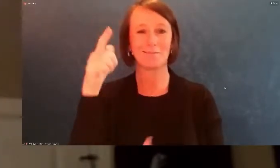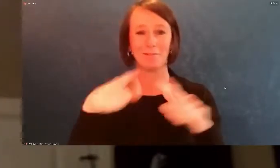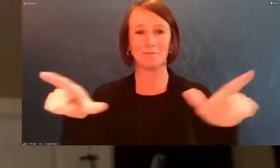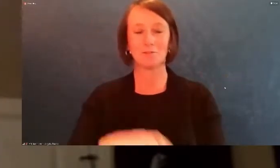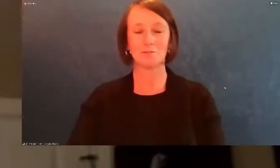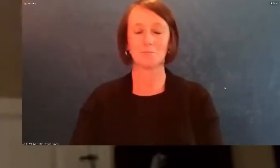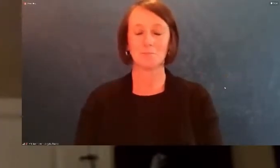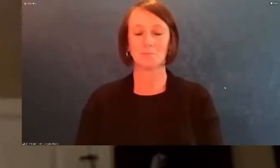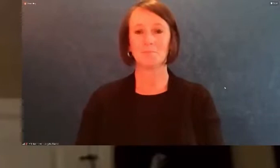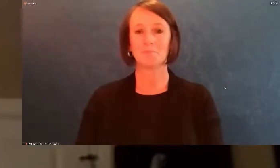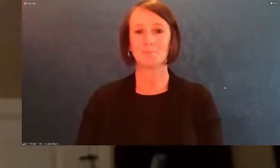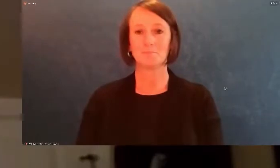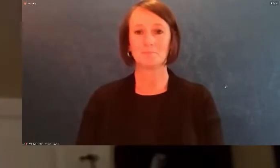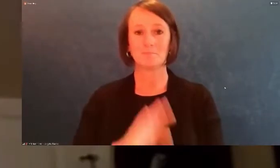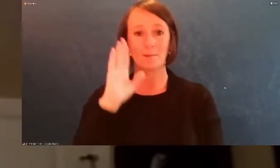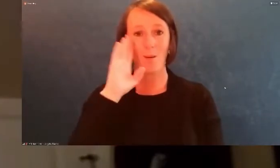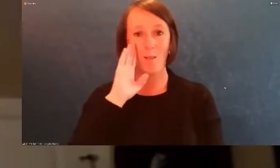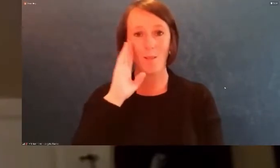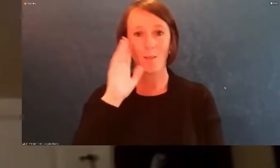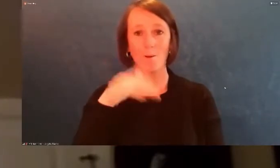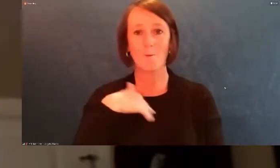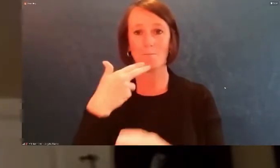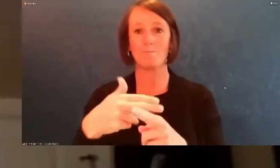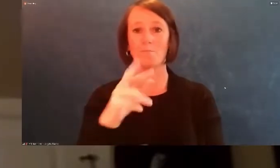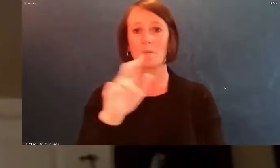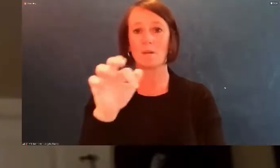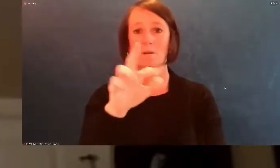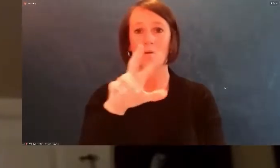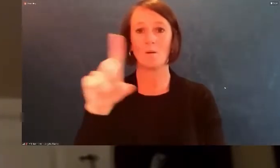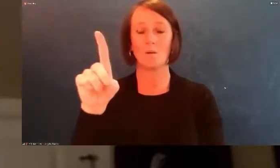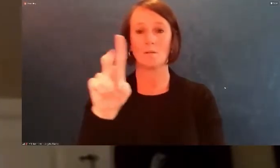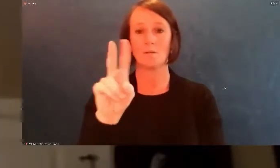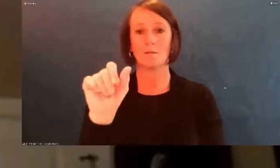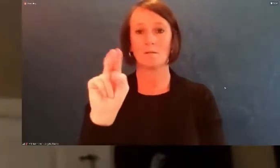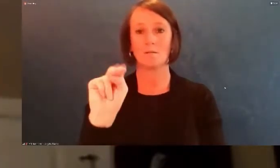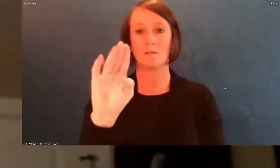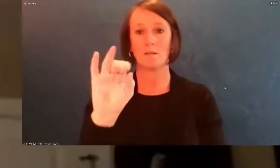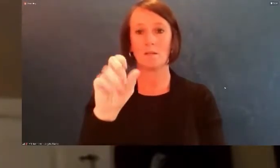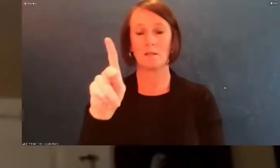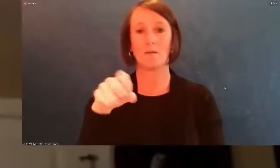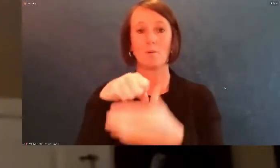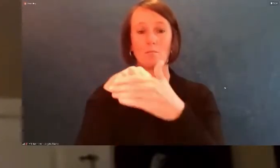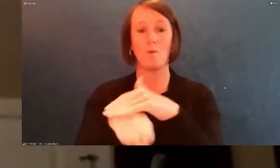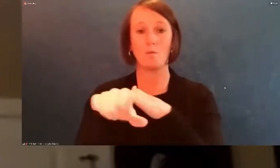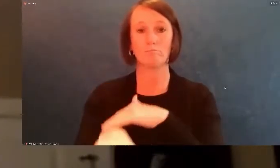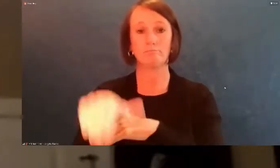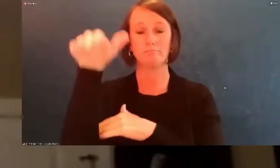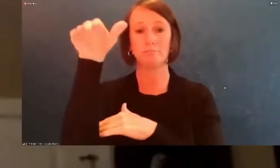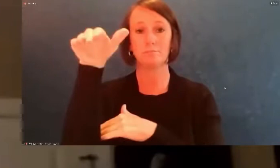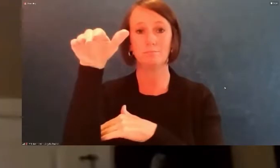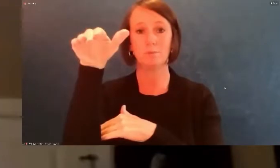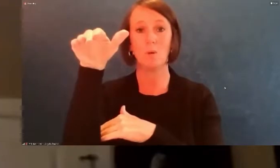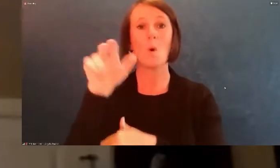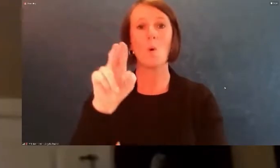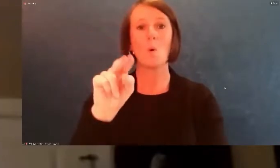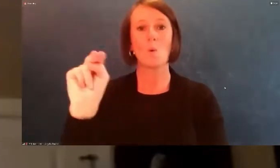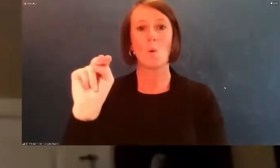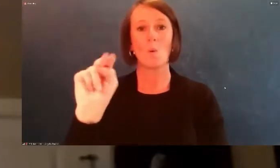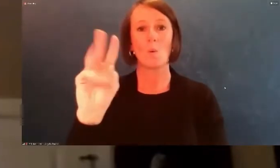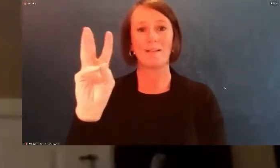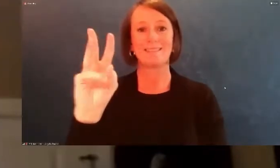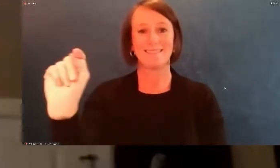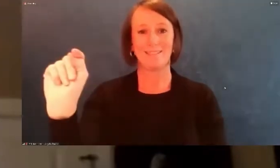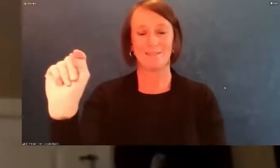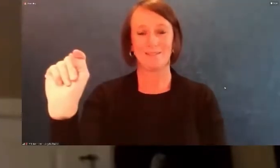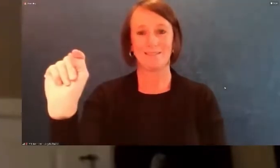today. My name is Richard Van Camp, and I was born and raised in Fort Smith in the Northwest Territories of Canada. So I am